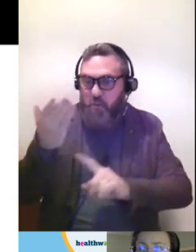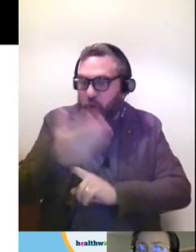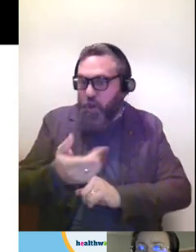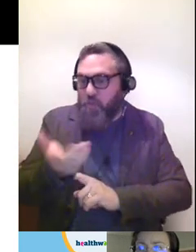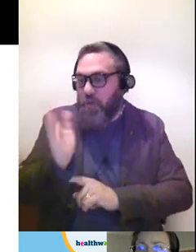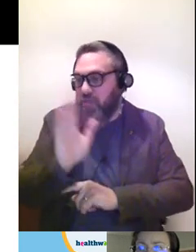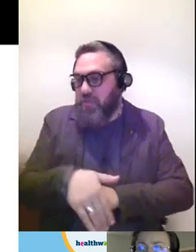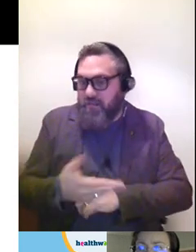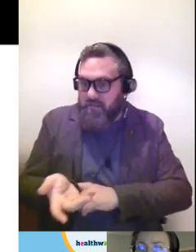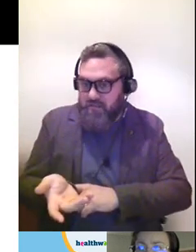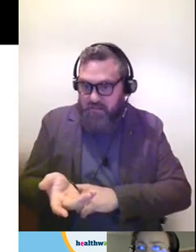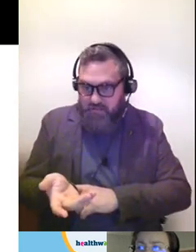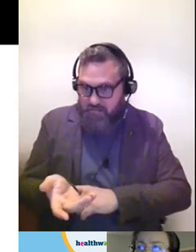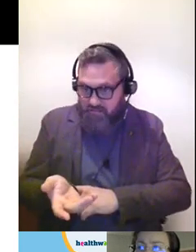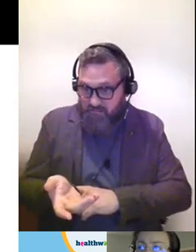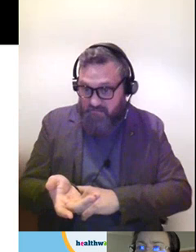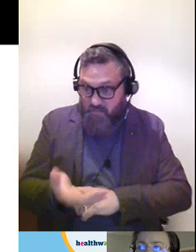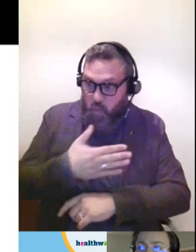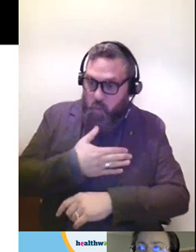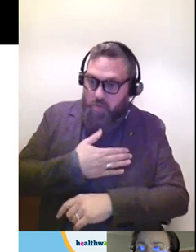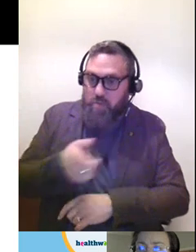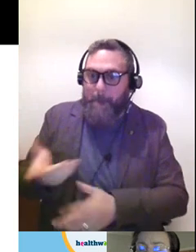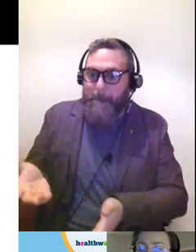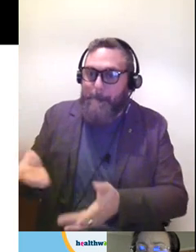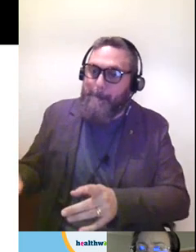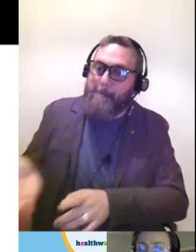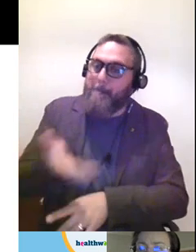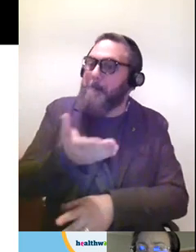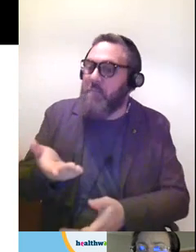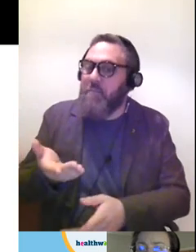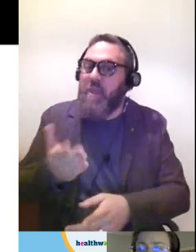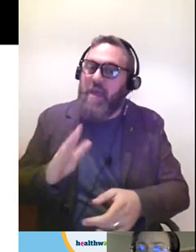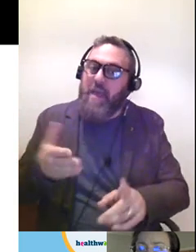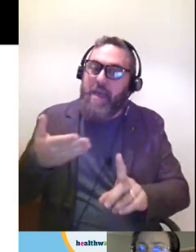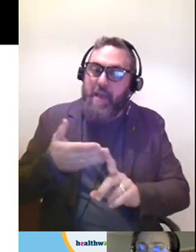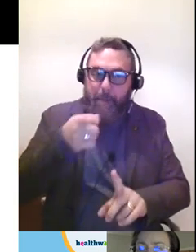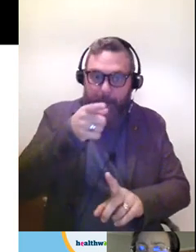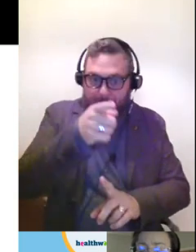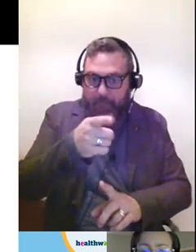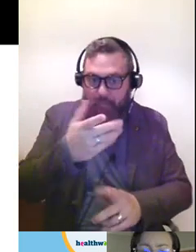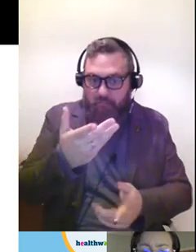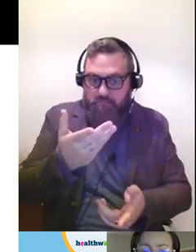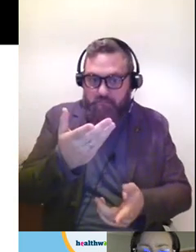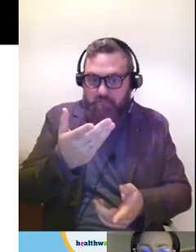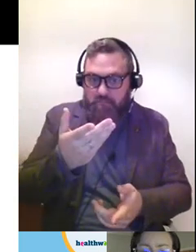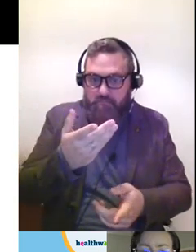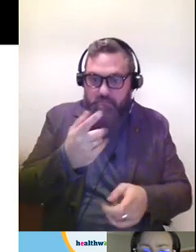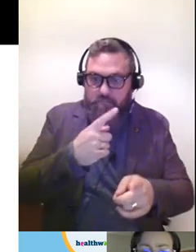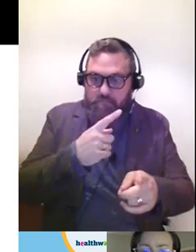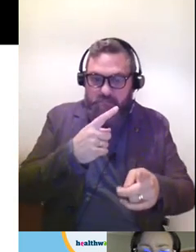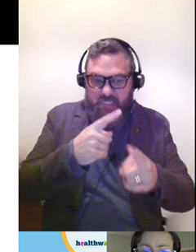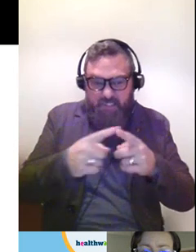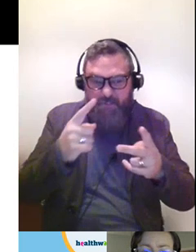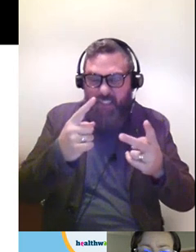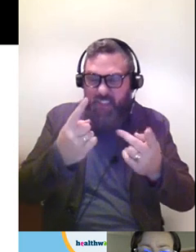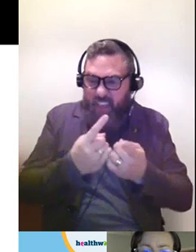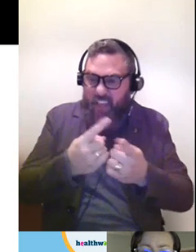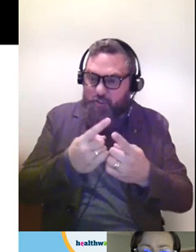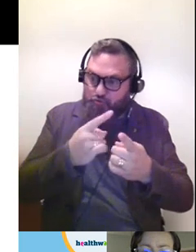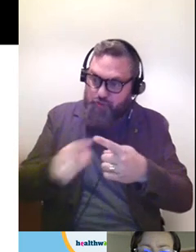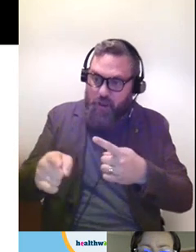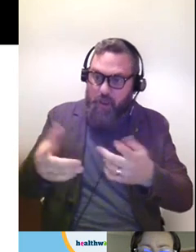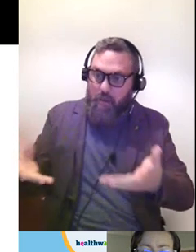in as good a way as we would like them to. And so the priority that we've got here is a number of actions that we want to take that